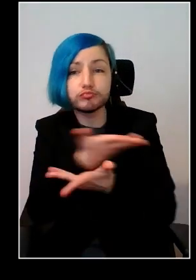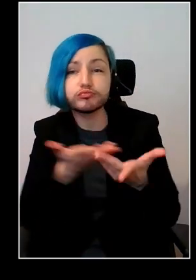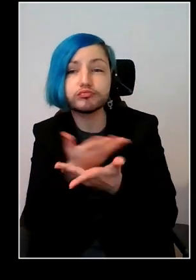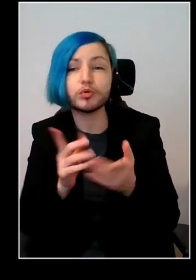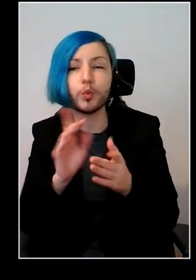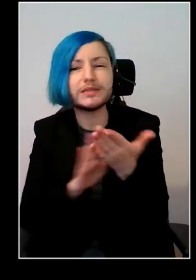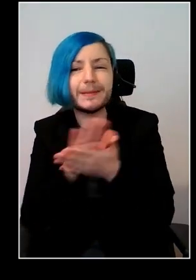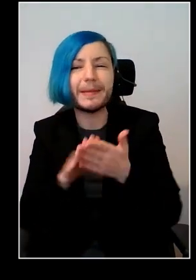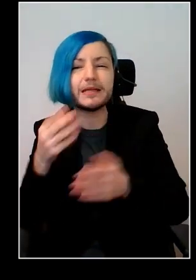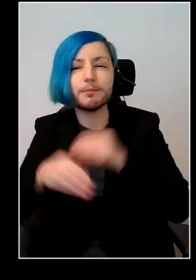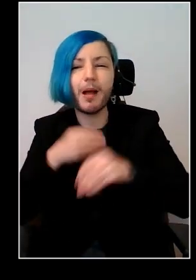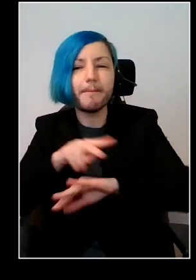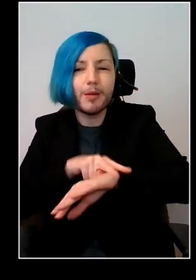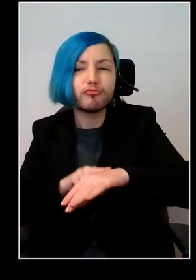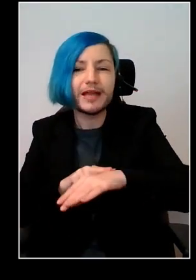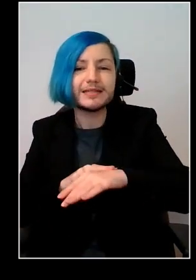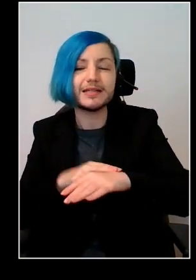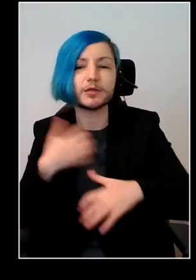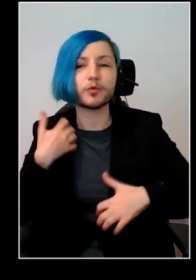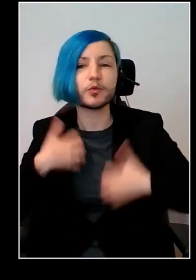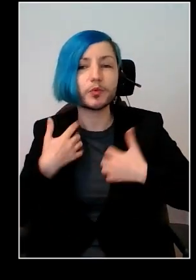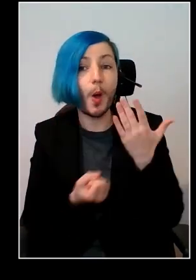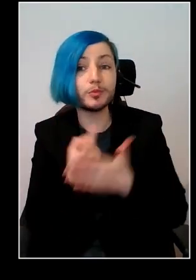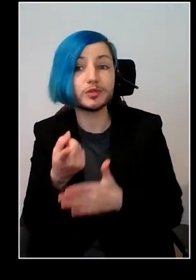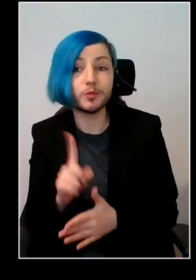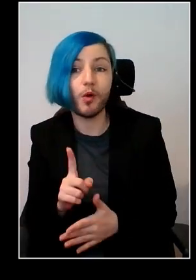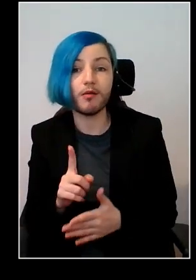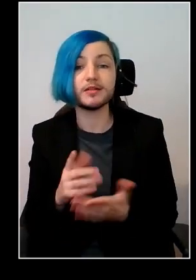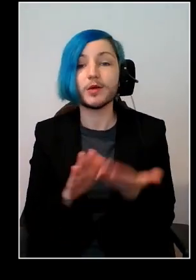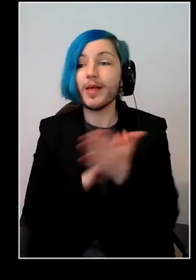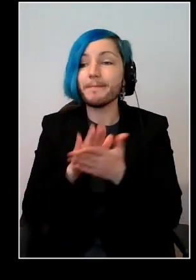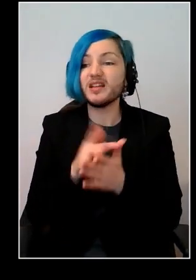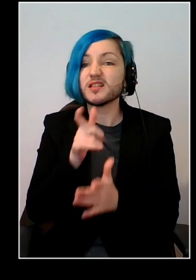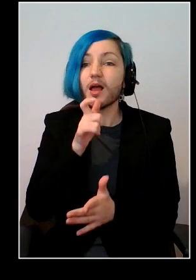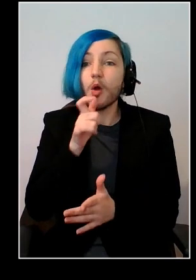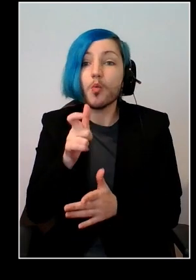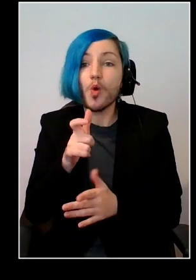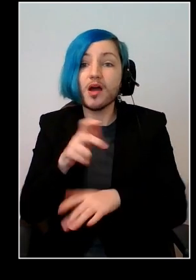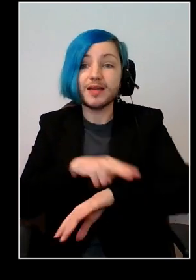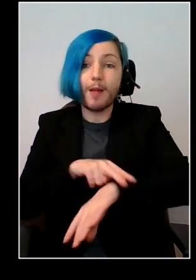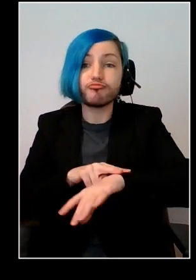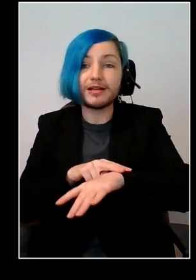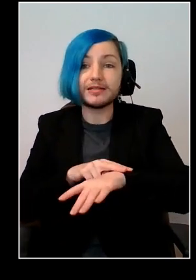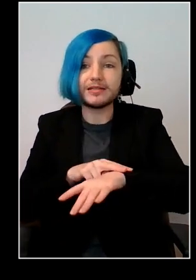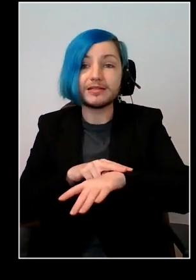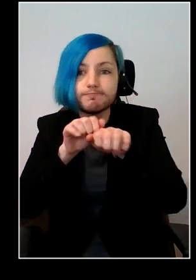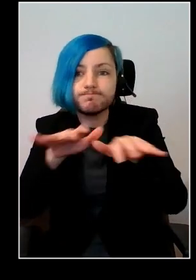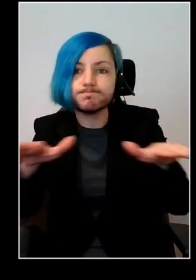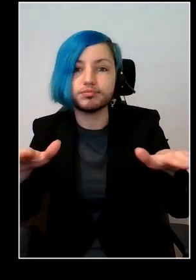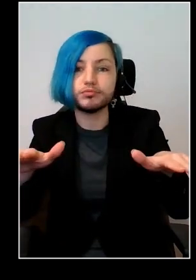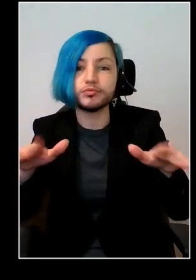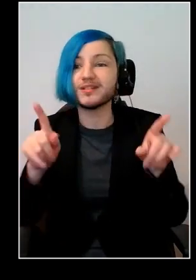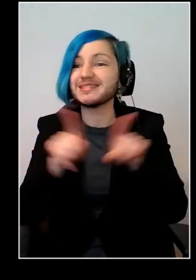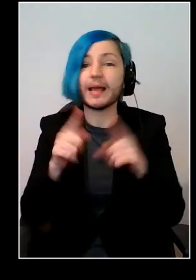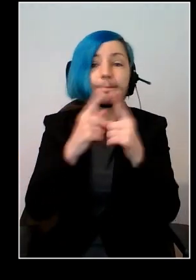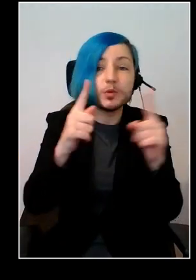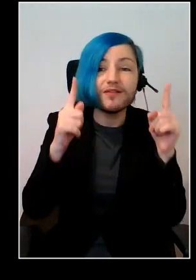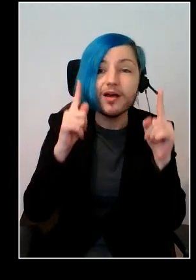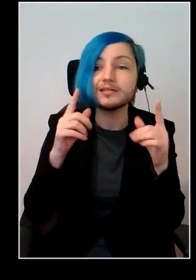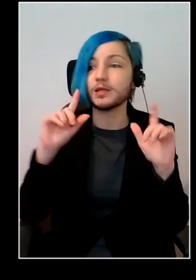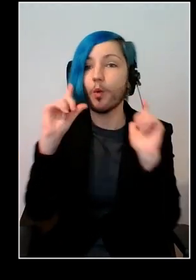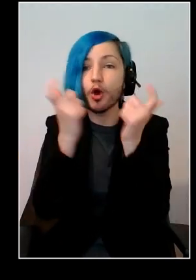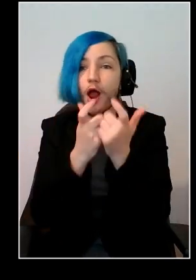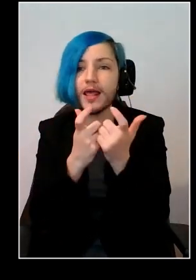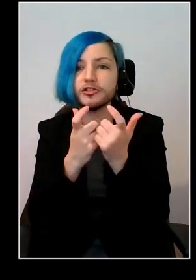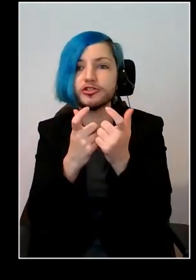apprentice. Not only was this making sure that the word apprenticeship is just as ingrained into young people's minds as university or colleges, but